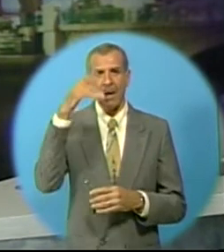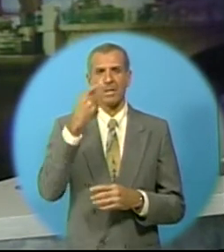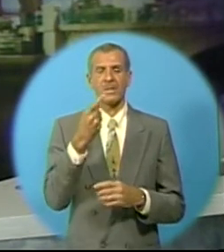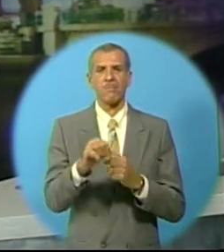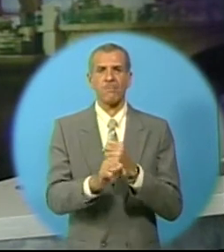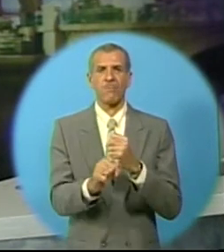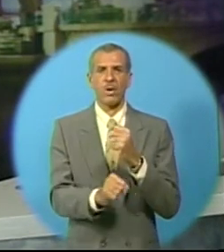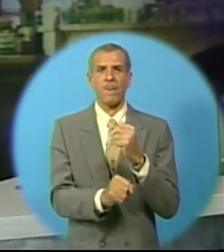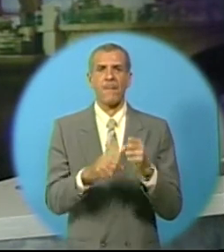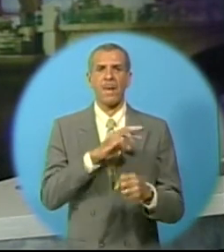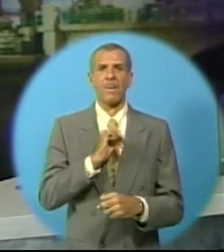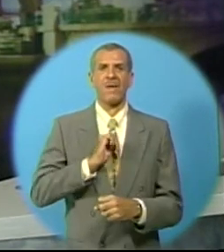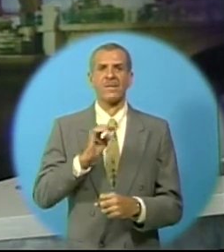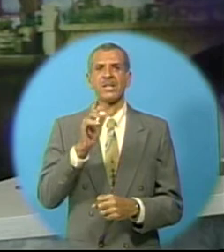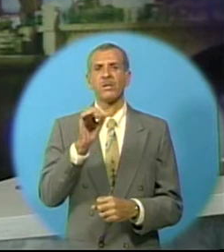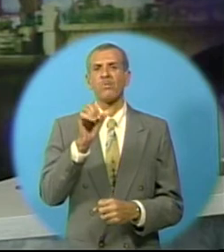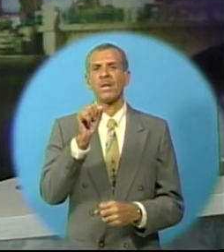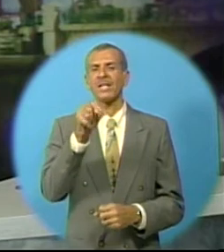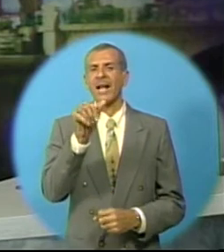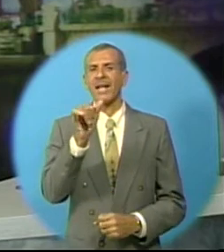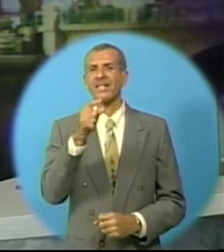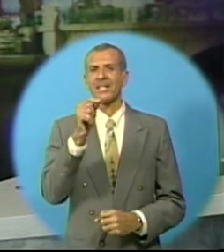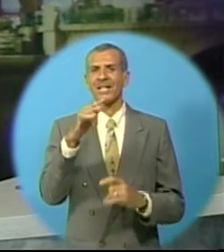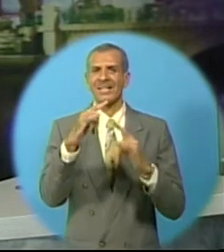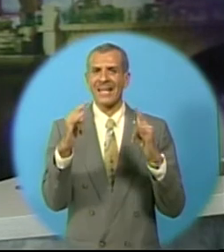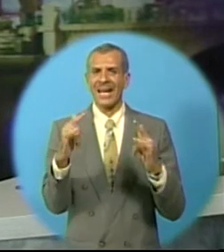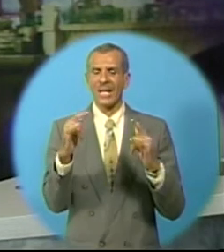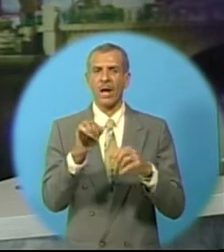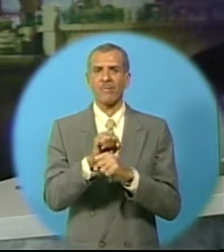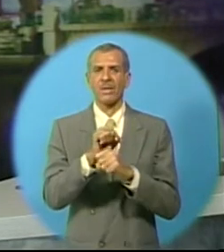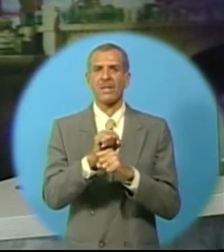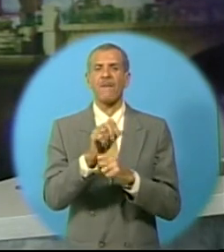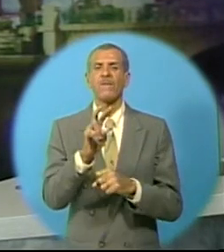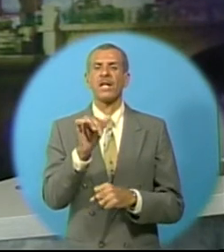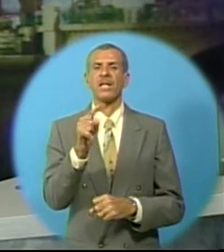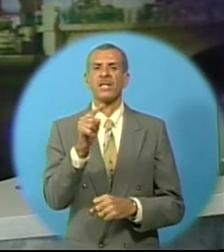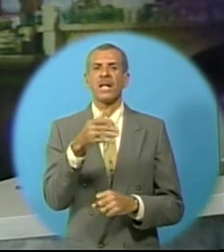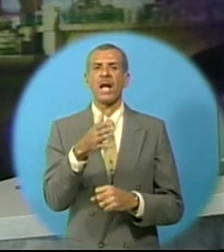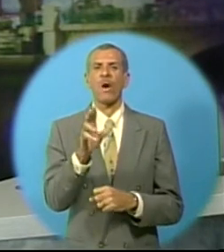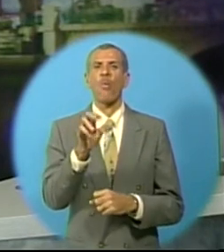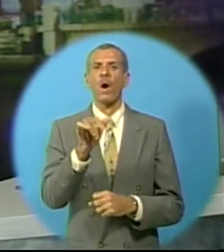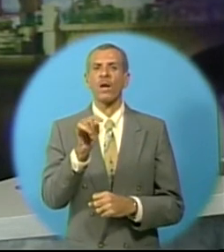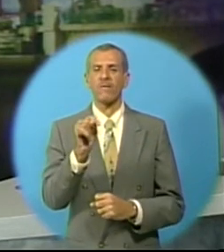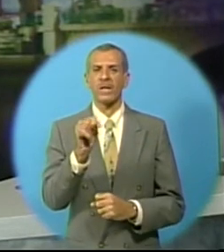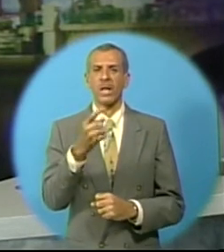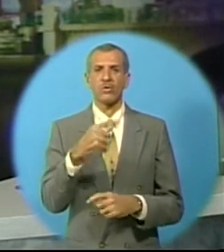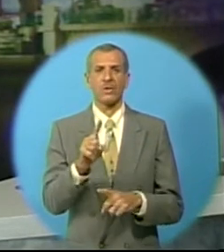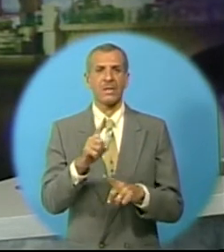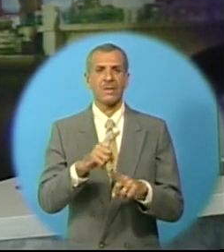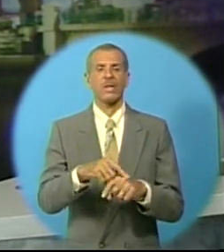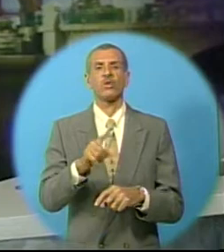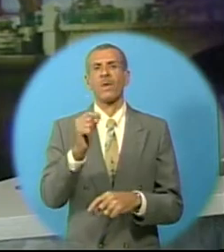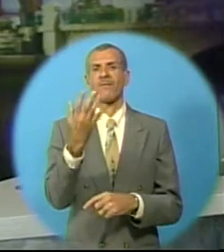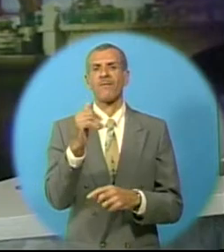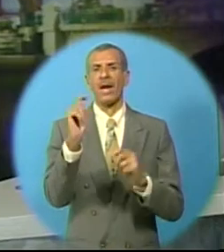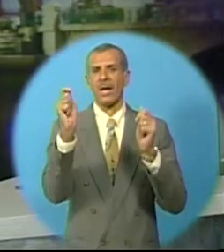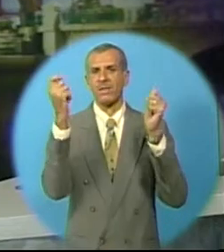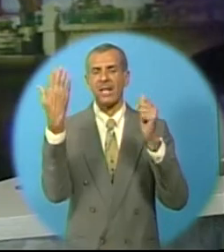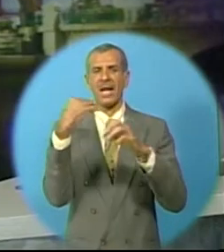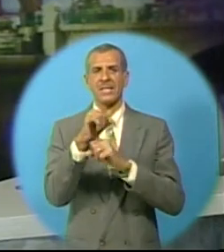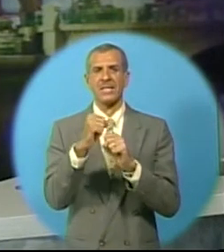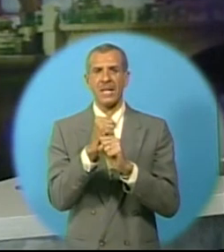member of the Kingdom of the Super Gladiators Calypso tent, which operated at the Village Gate at Waterford. During the tent's 25th anniversary